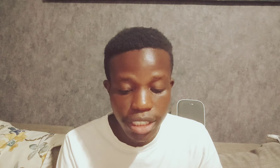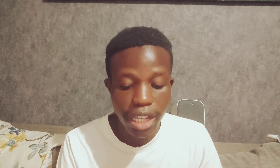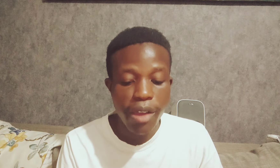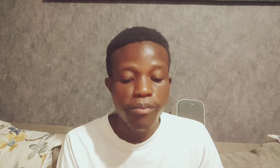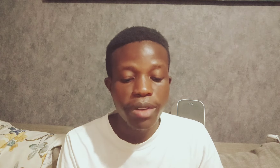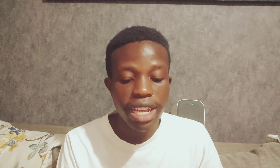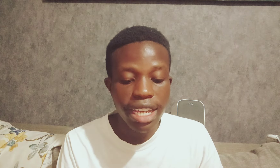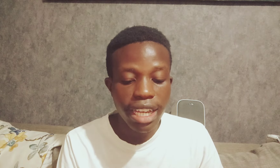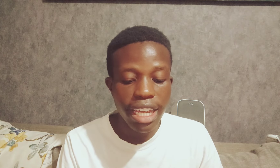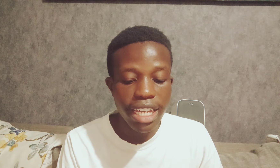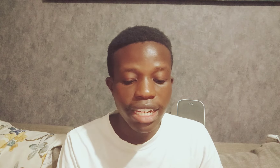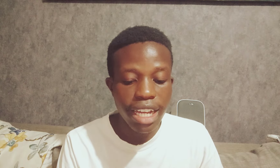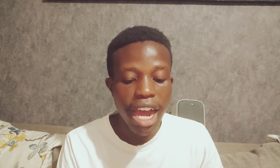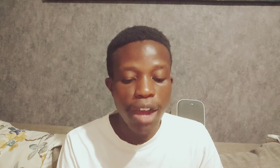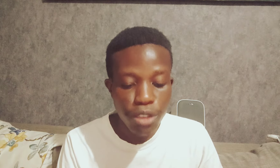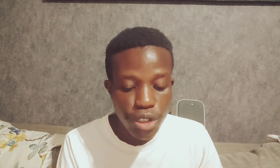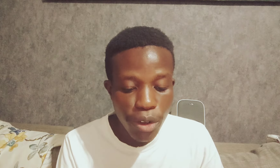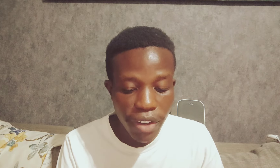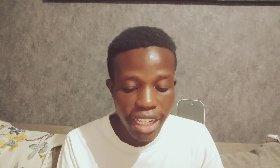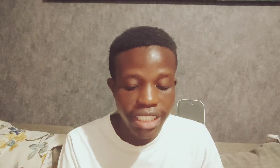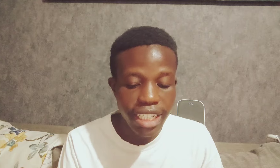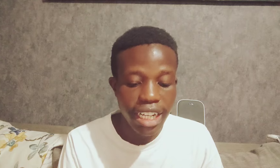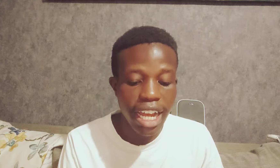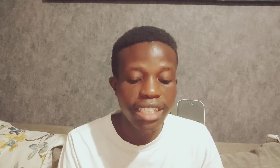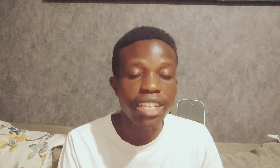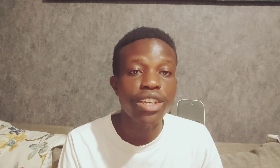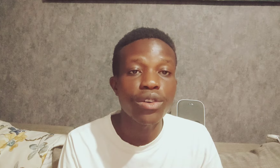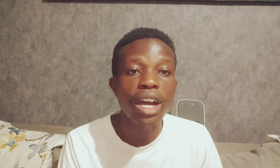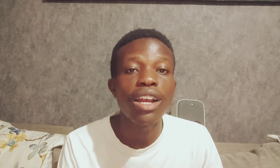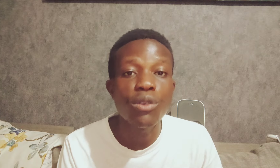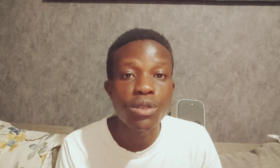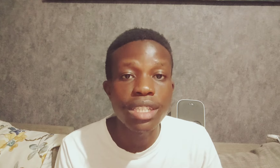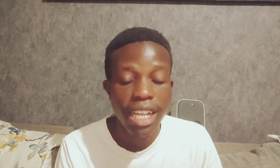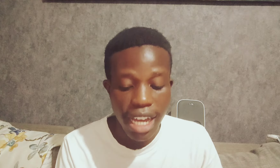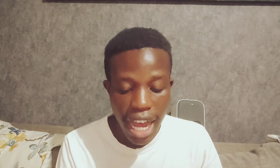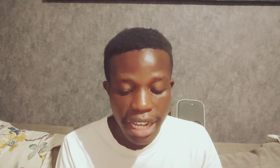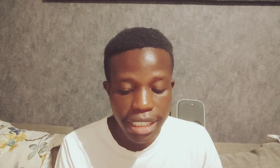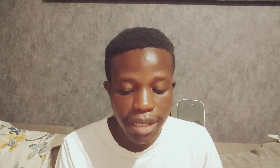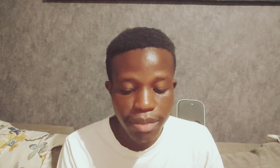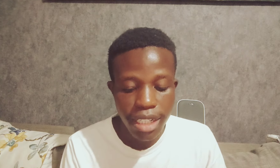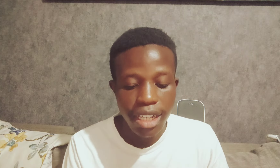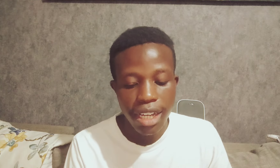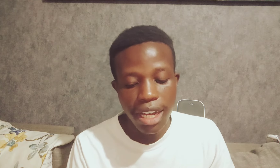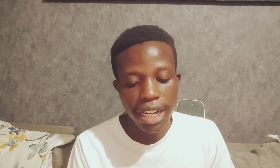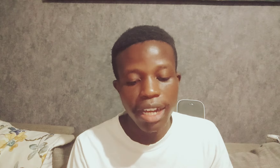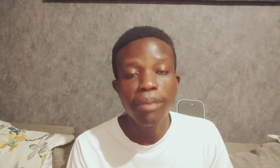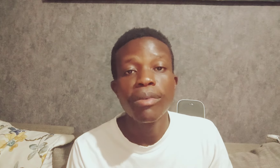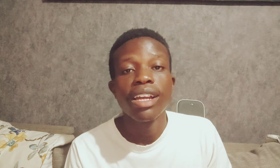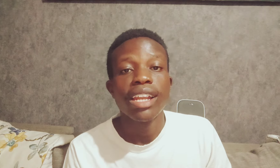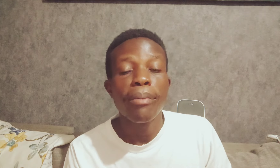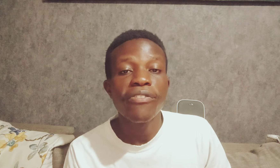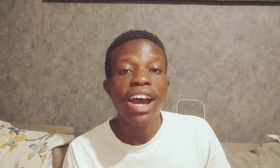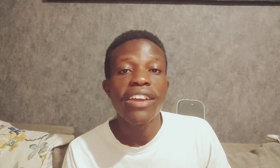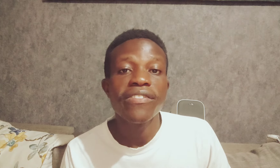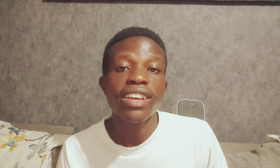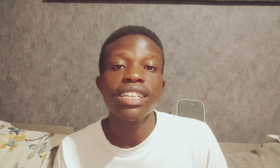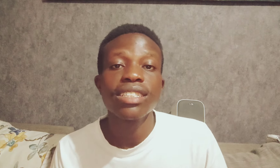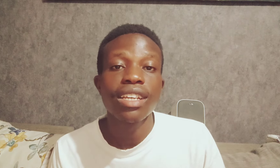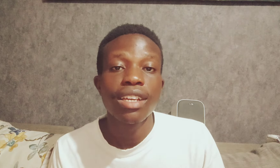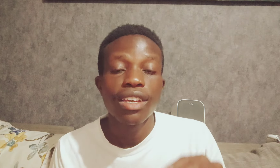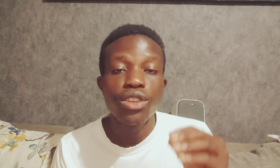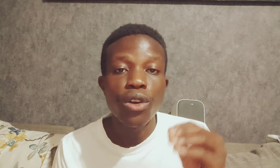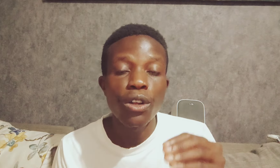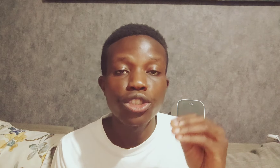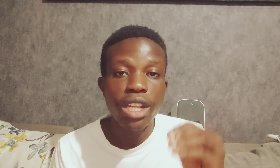garage doors. Bring in outdoor furniture and secure loose items. And number five